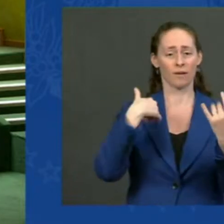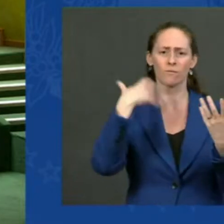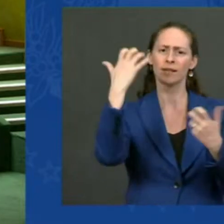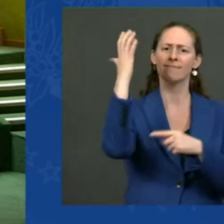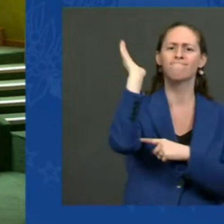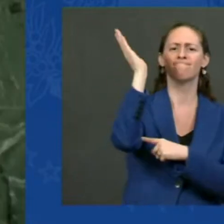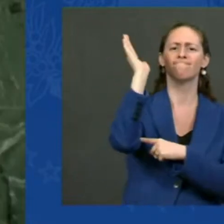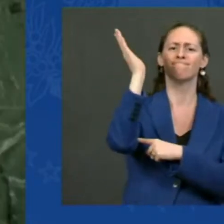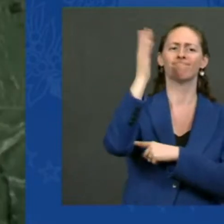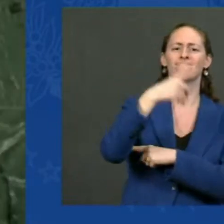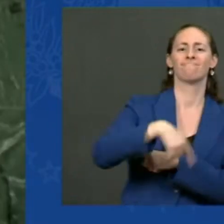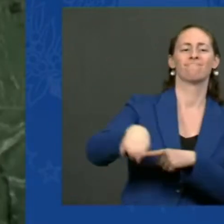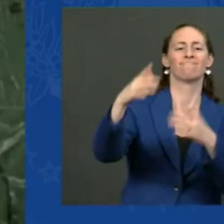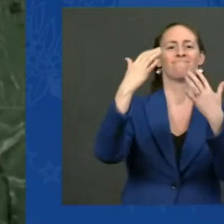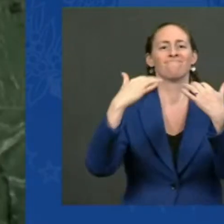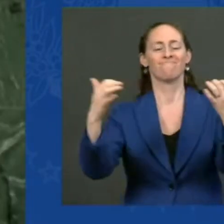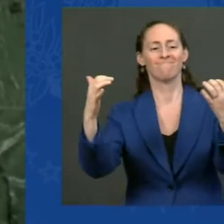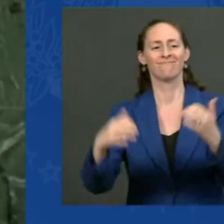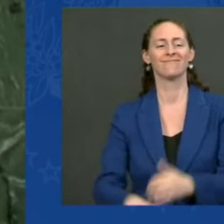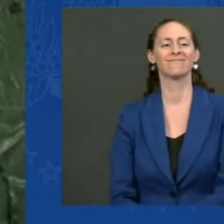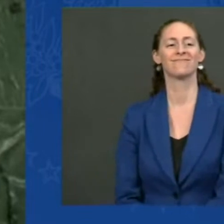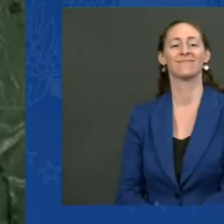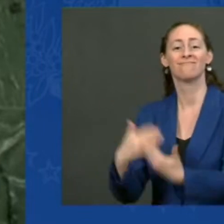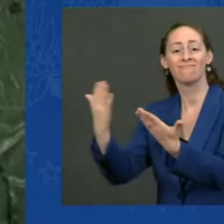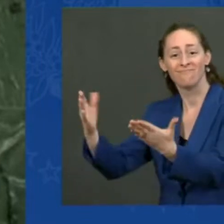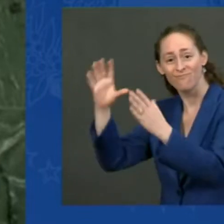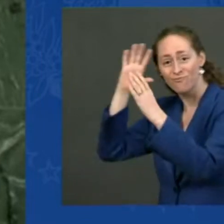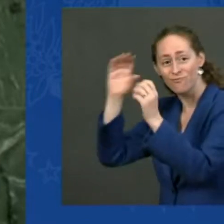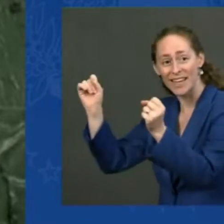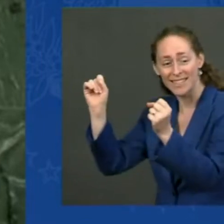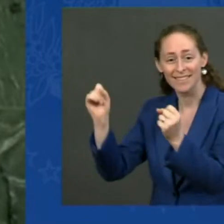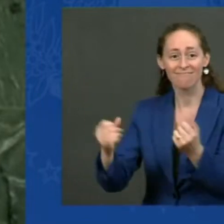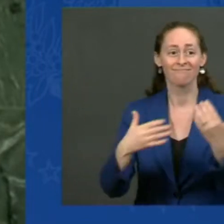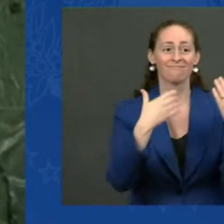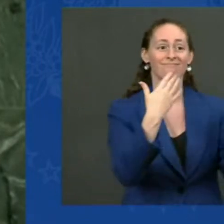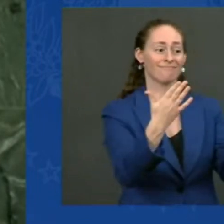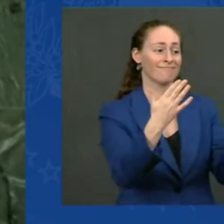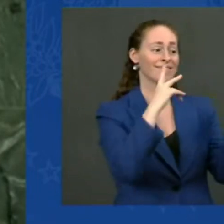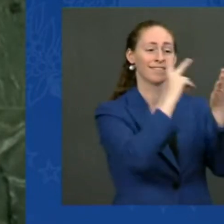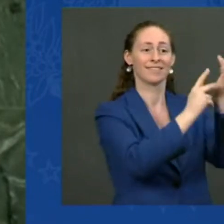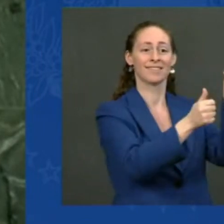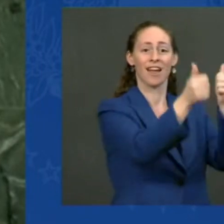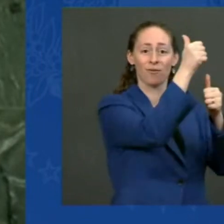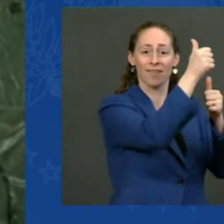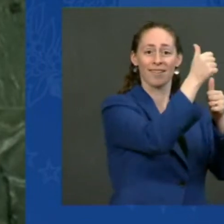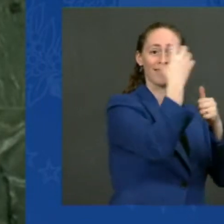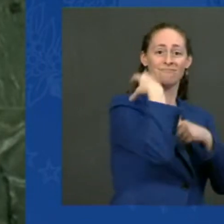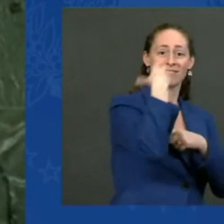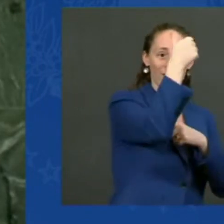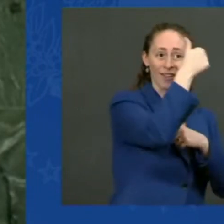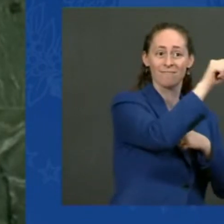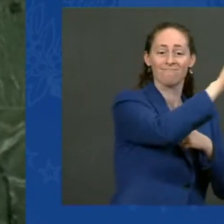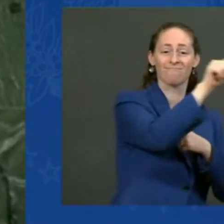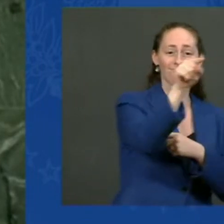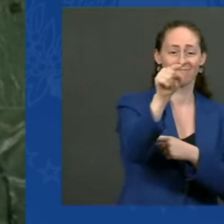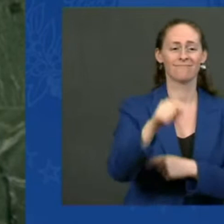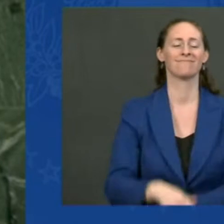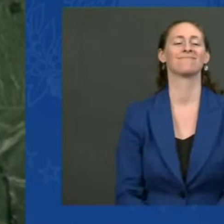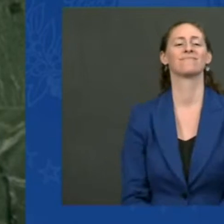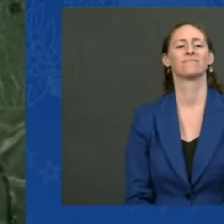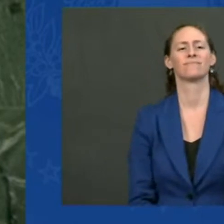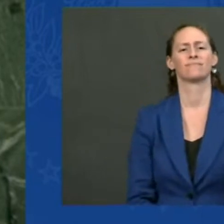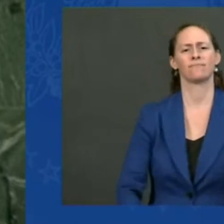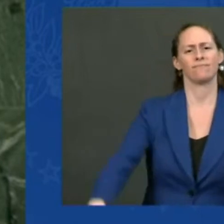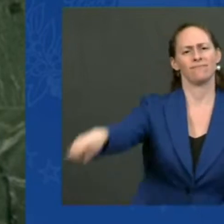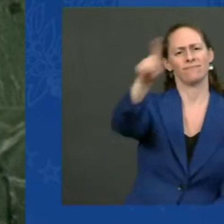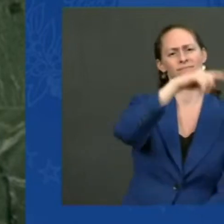Mr. President, Mr. Secretary General, my fellow delegates, to all those who dedicate themselves to this noble